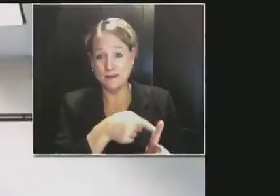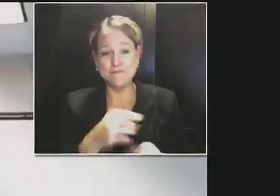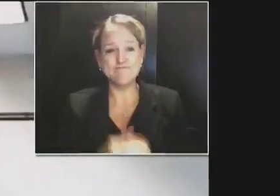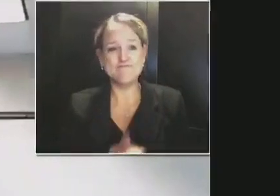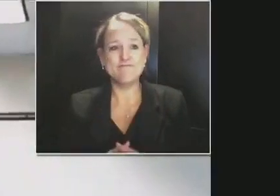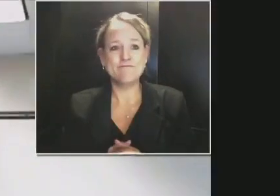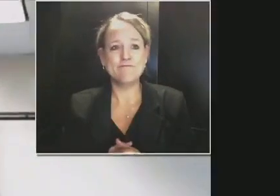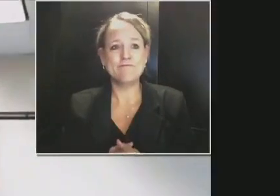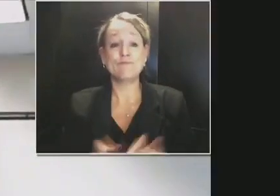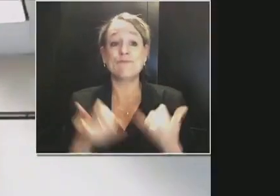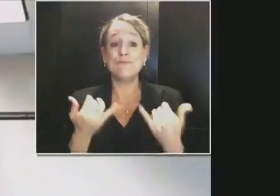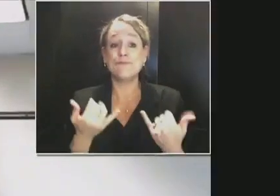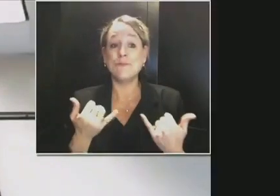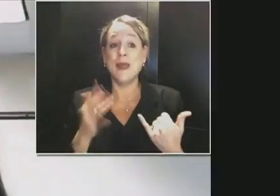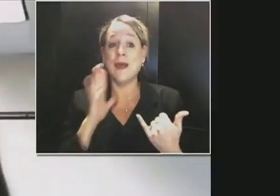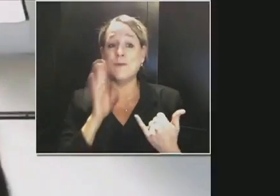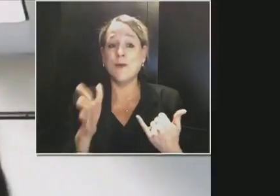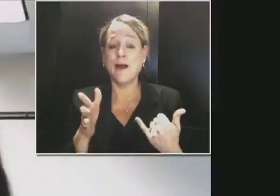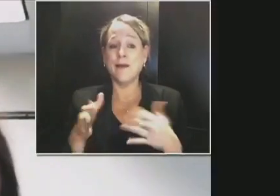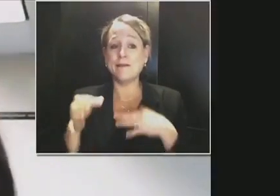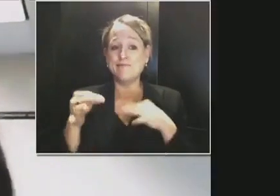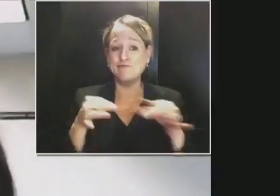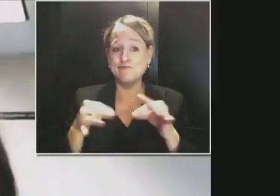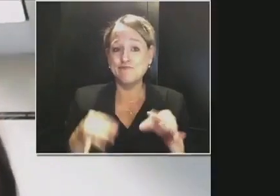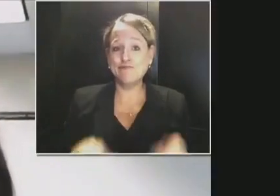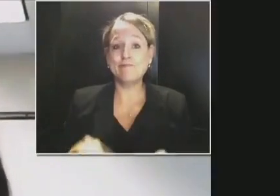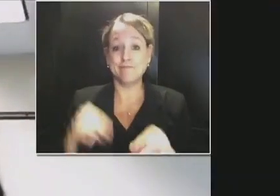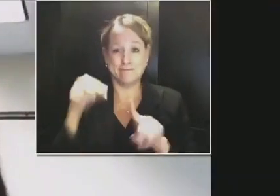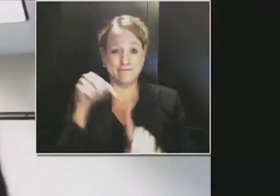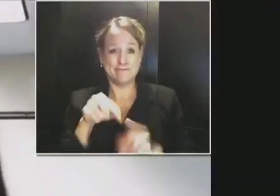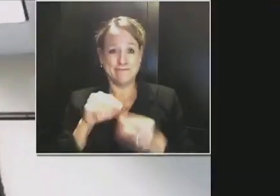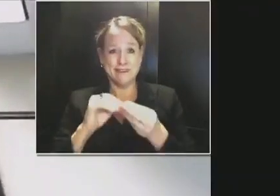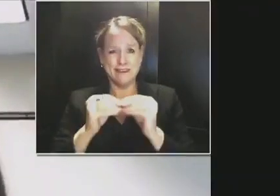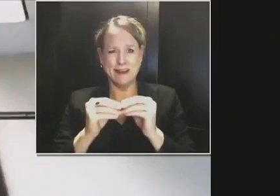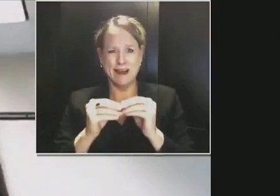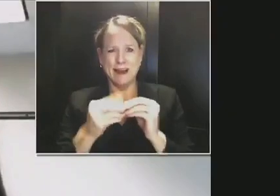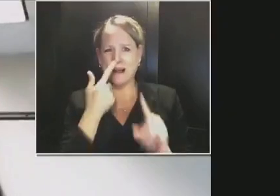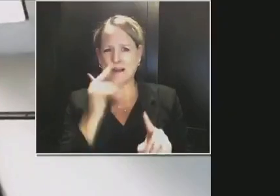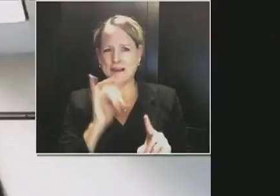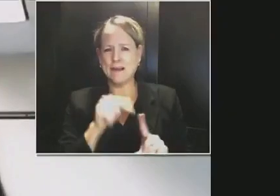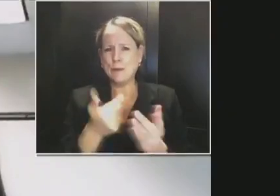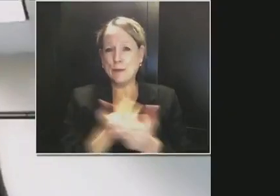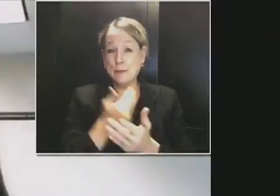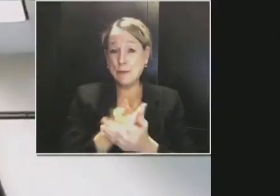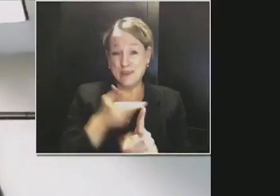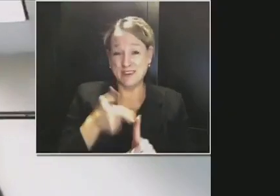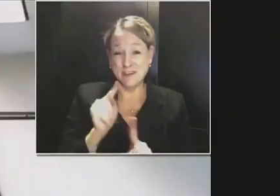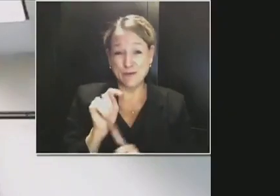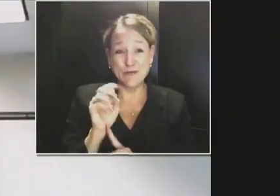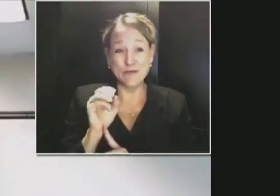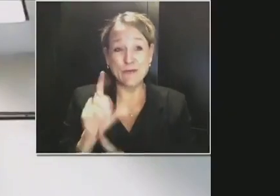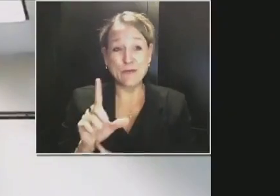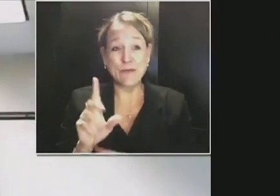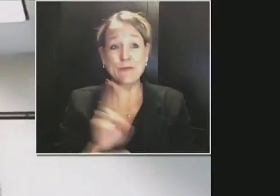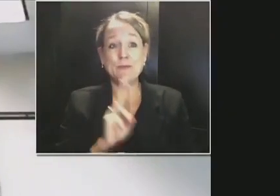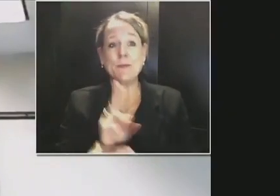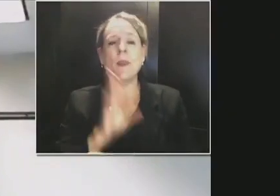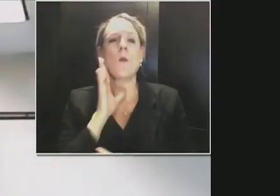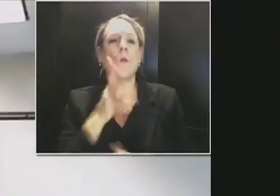turn it over to my colleagues to introduce themselves. Stephanie? Hi, I'm Stephanie Smiley, and I